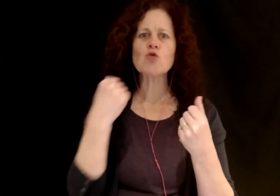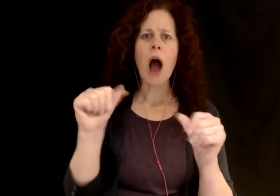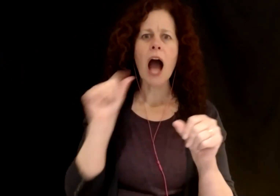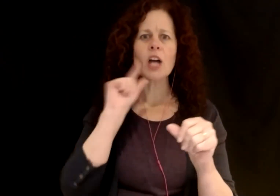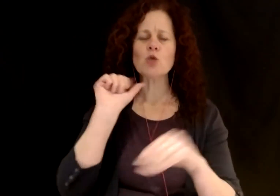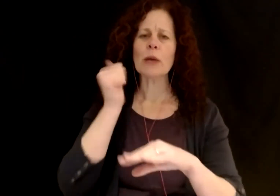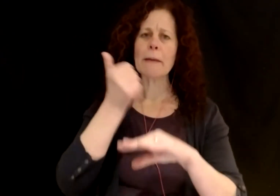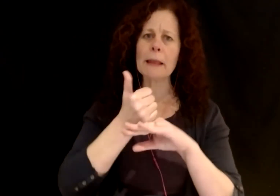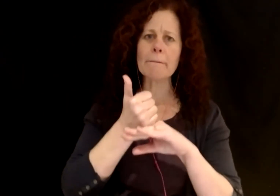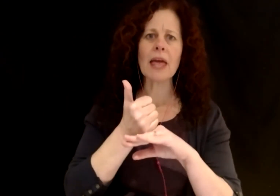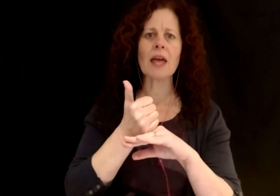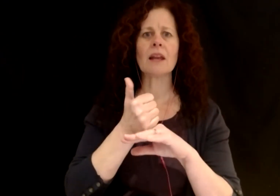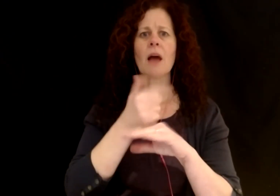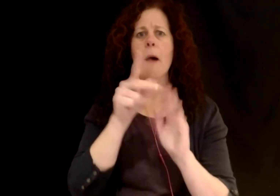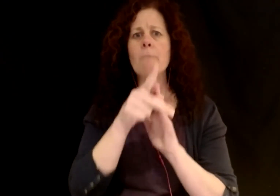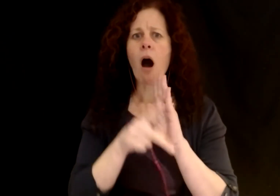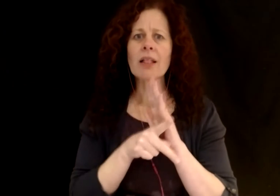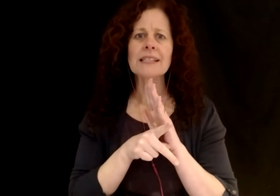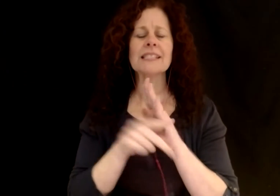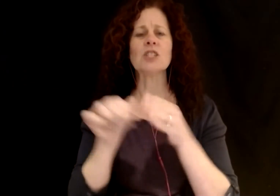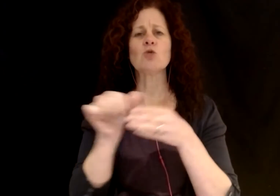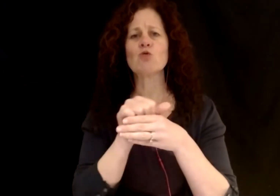training, research that